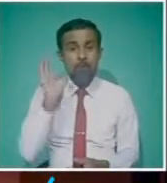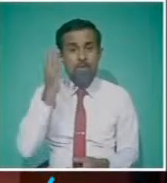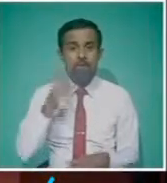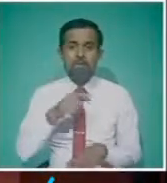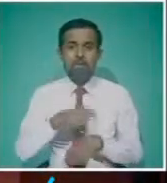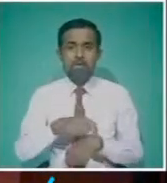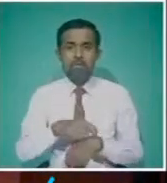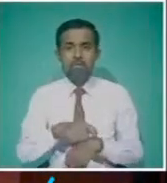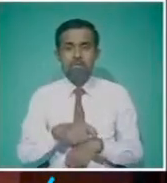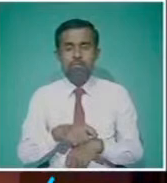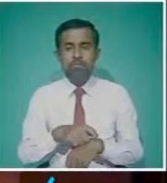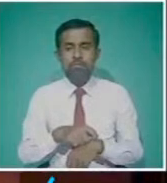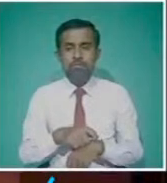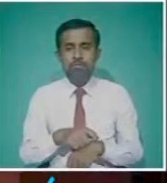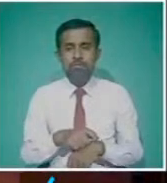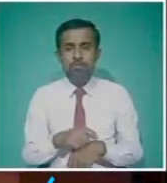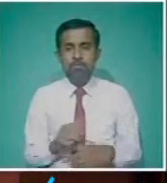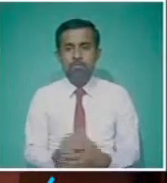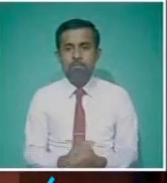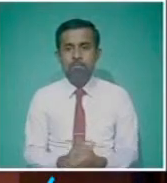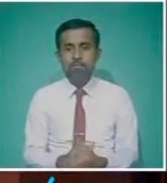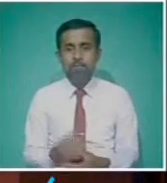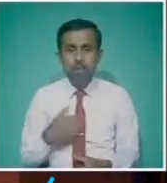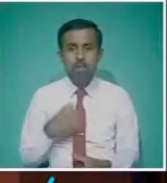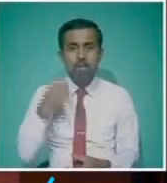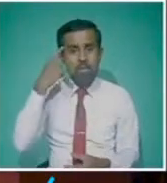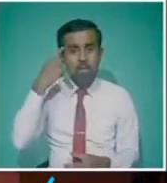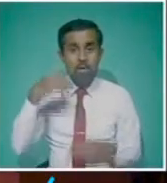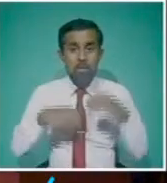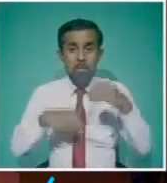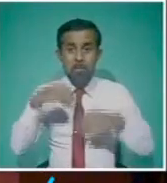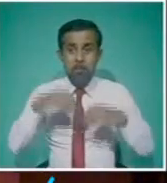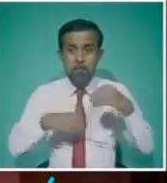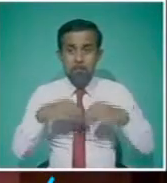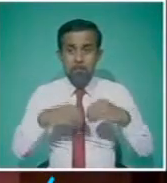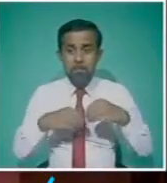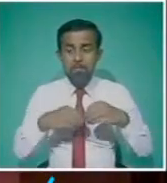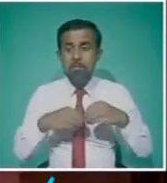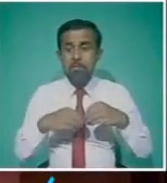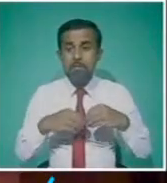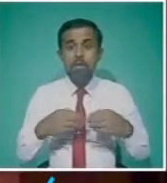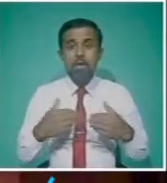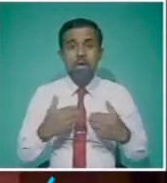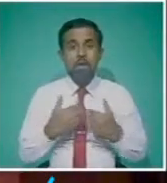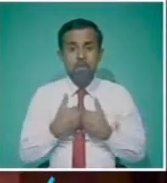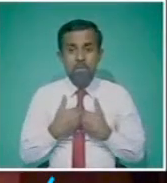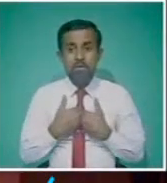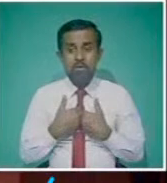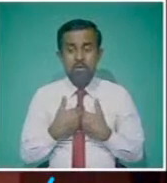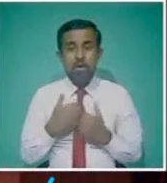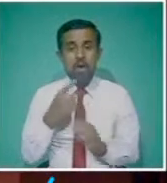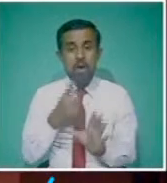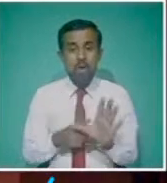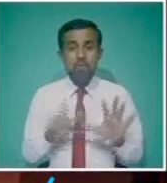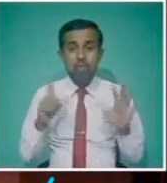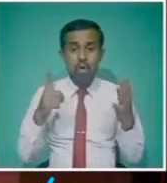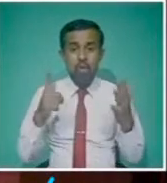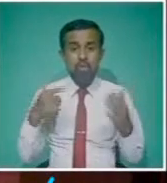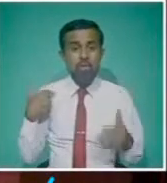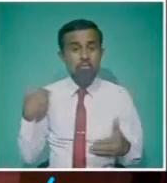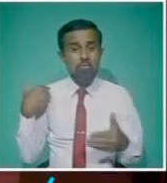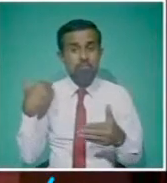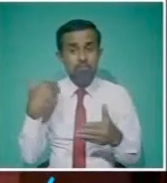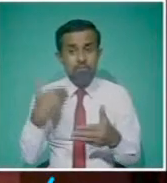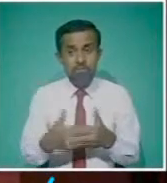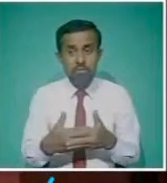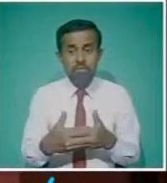To be perceived as politically neutral throughout a 70-year period defined by social and economic